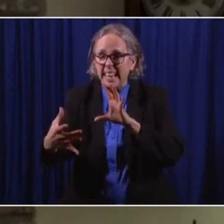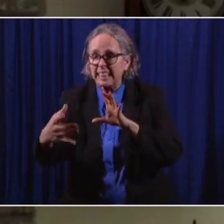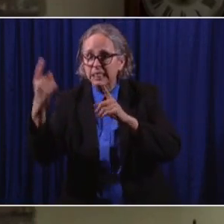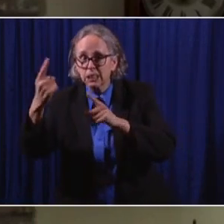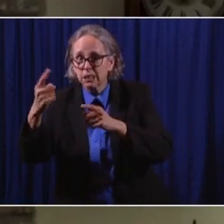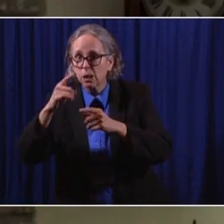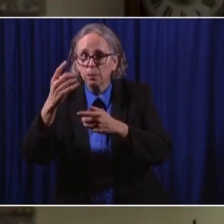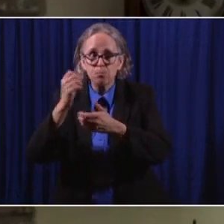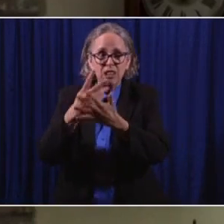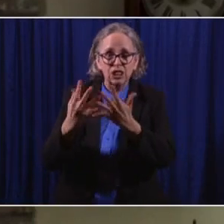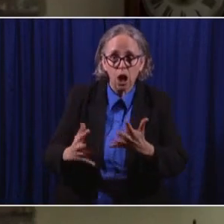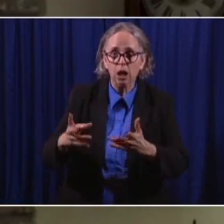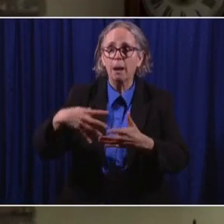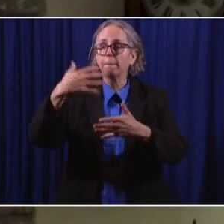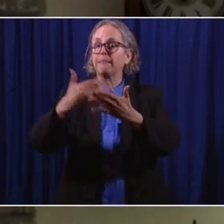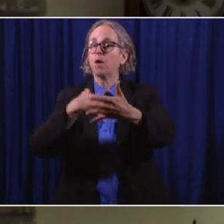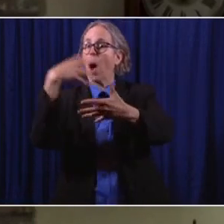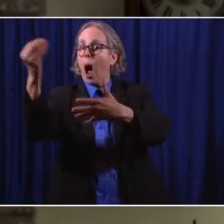prison system. So